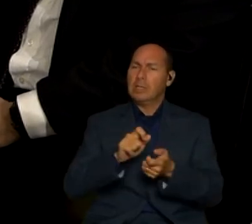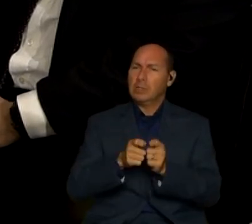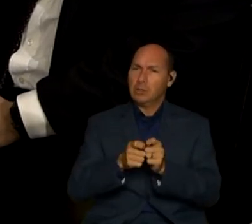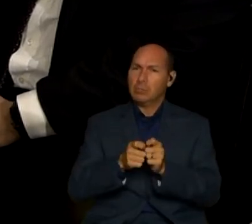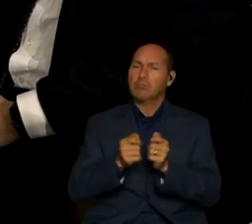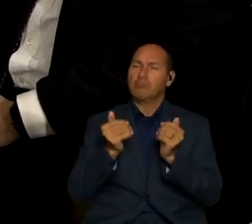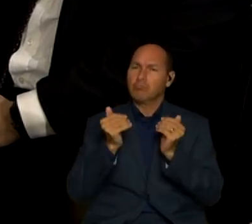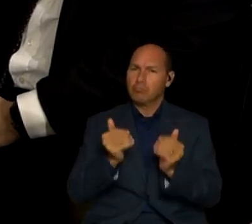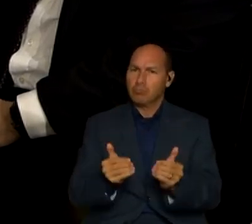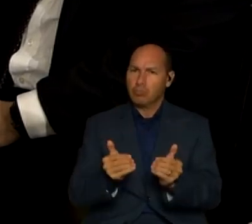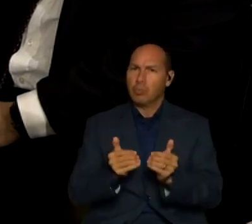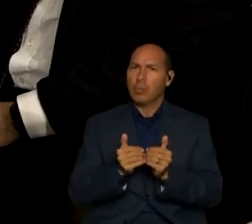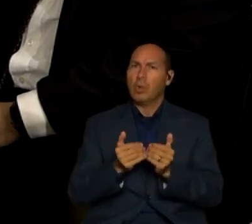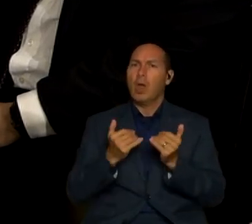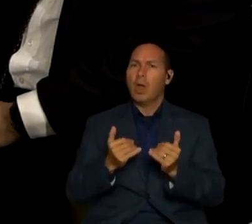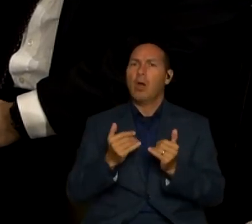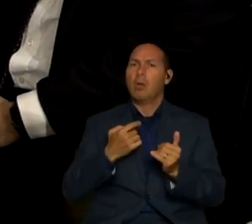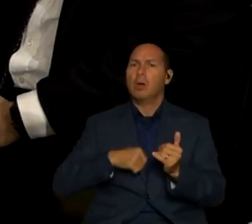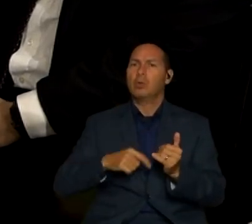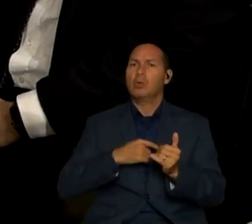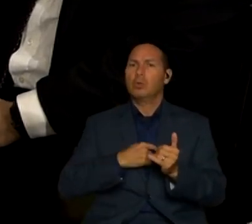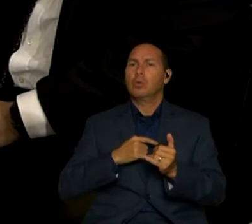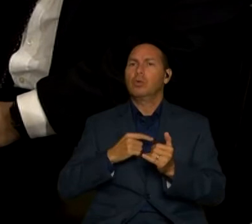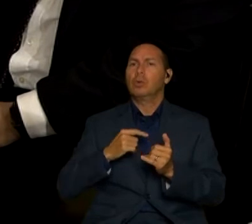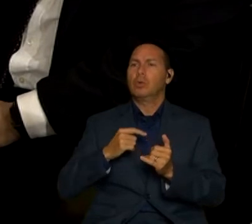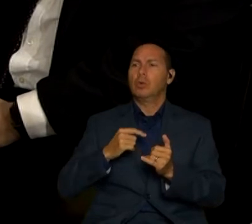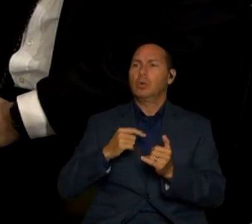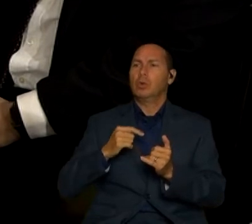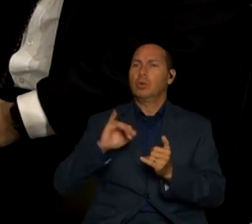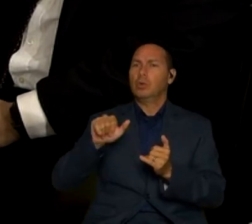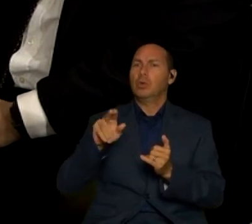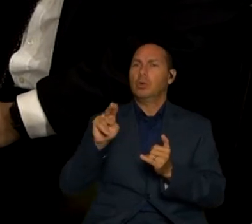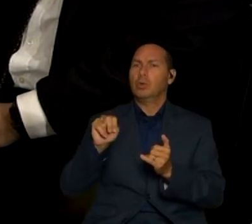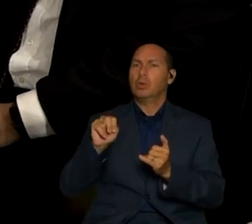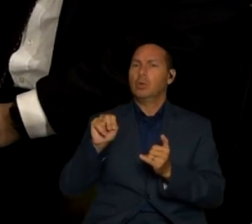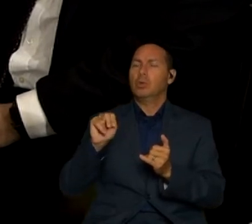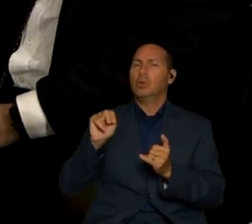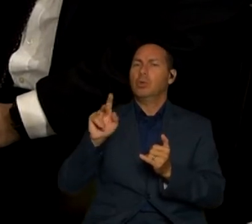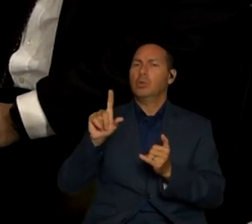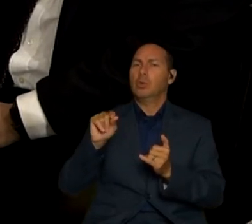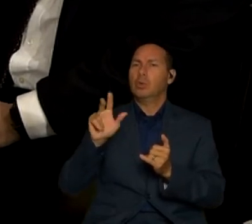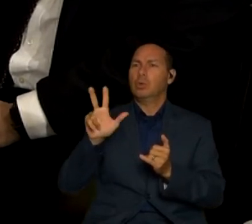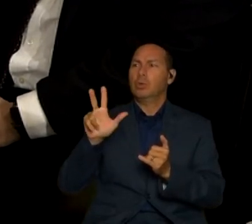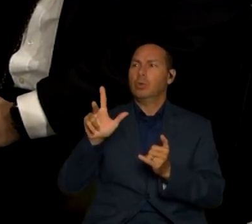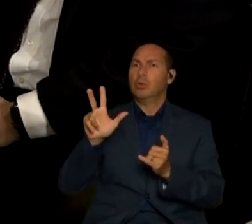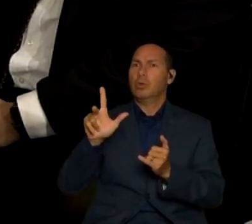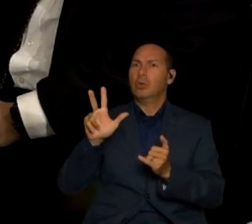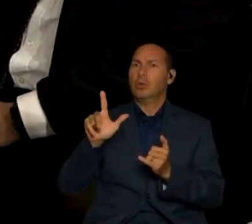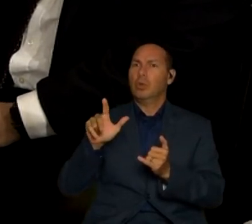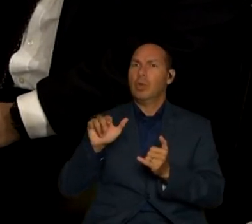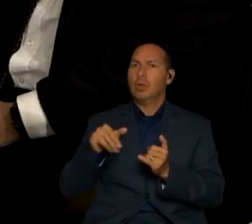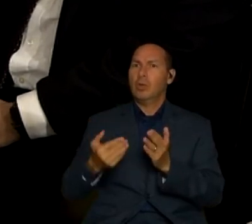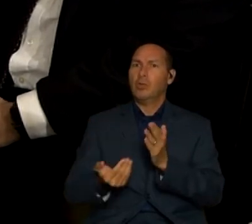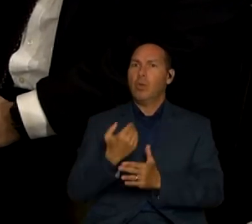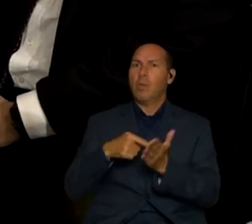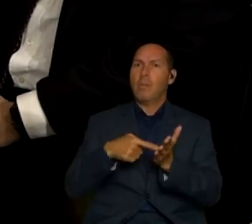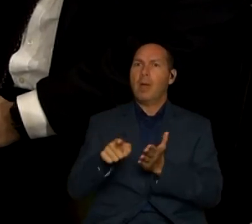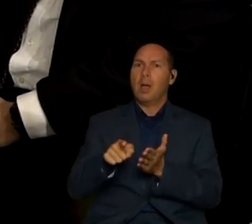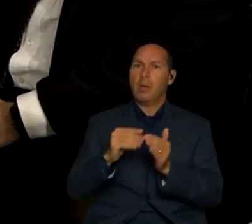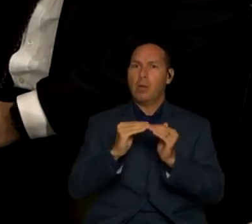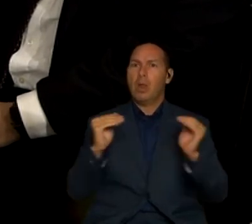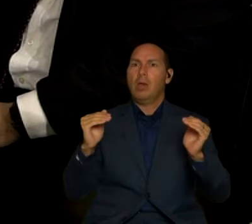excited now with the implementation starting in January 2023 of the new pay scales.